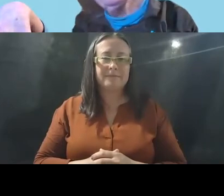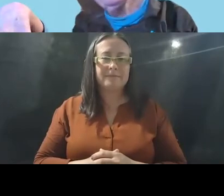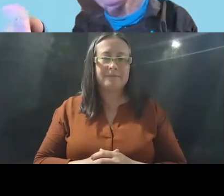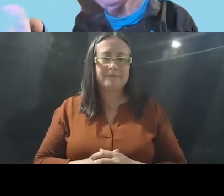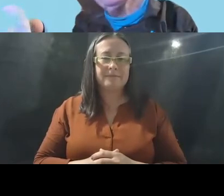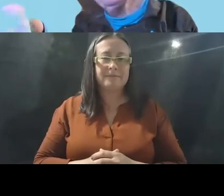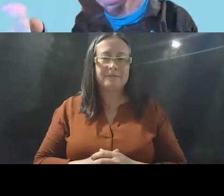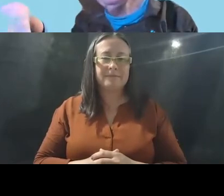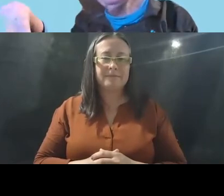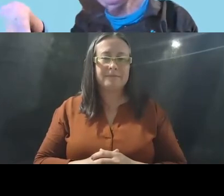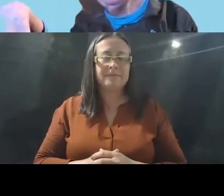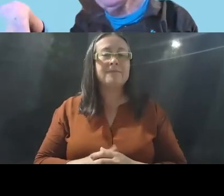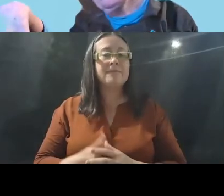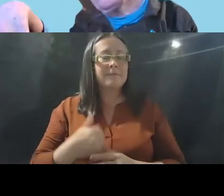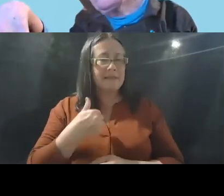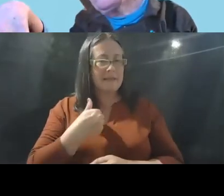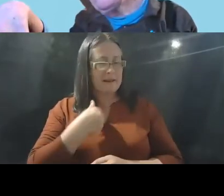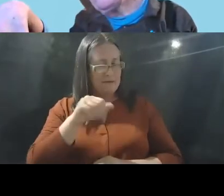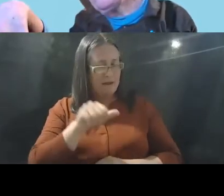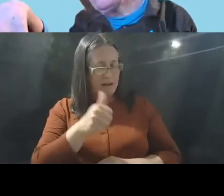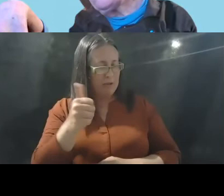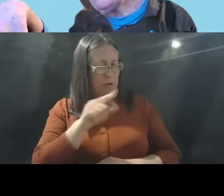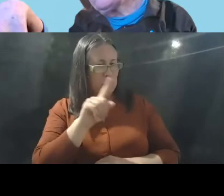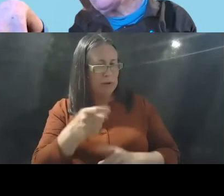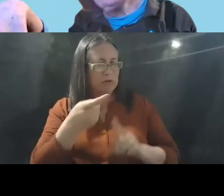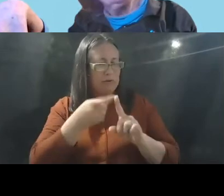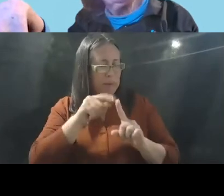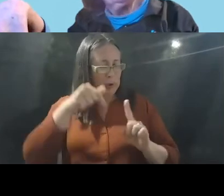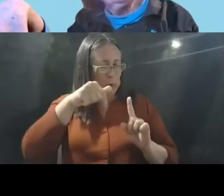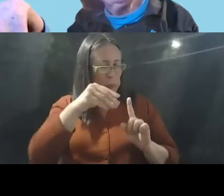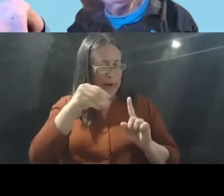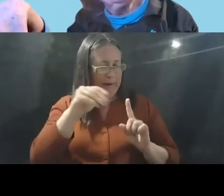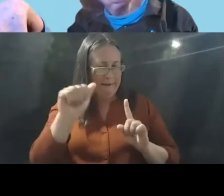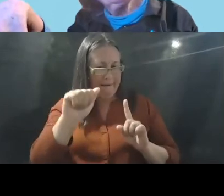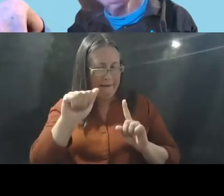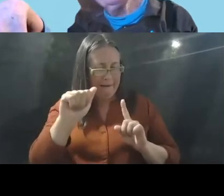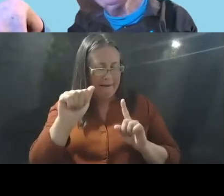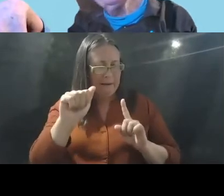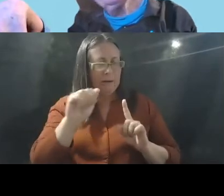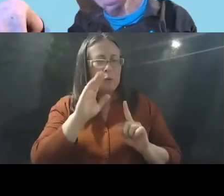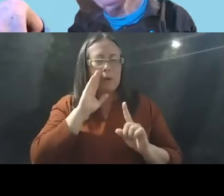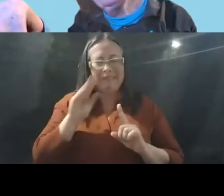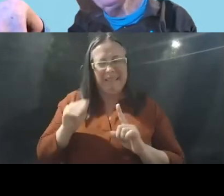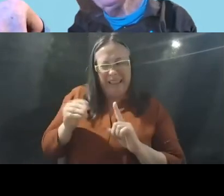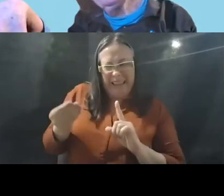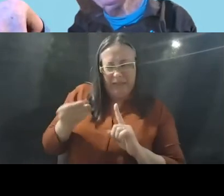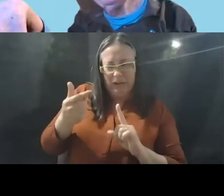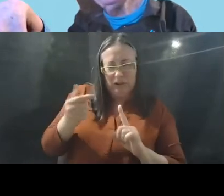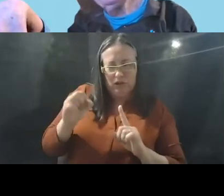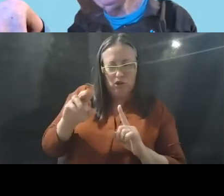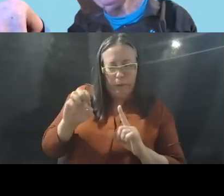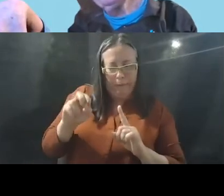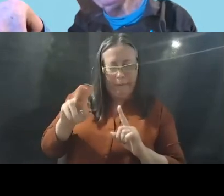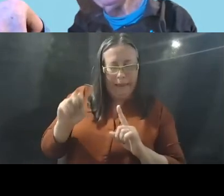All right, I do have another question in the Q&A here. We're going to give Jermaine just one more little try here.